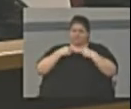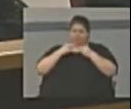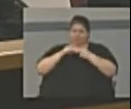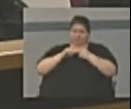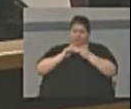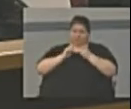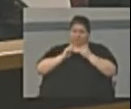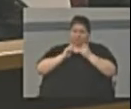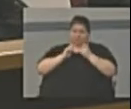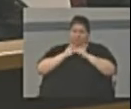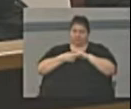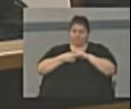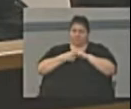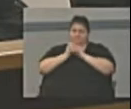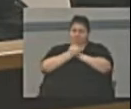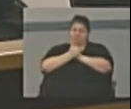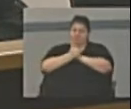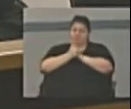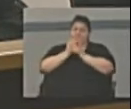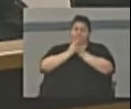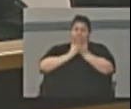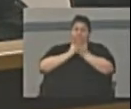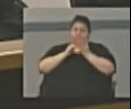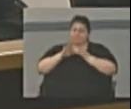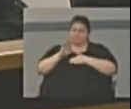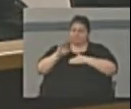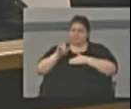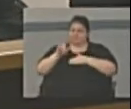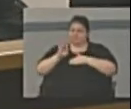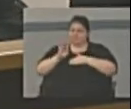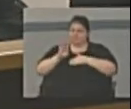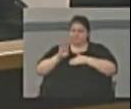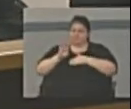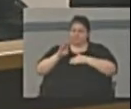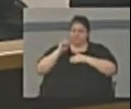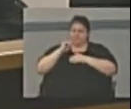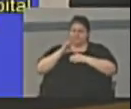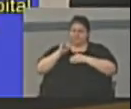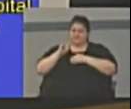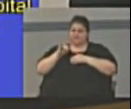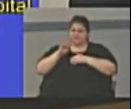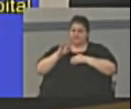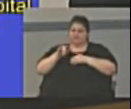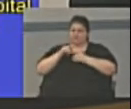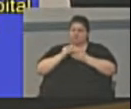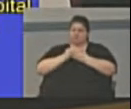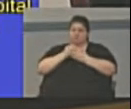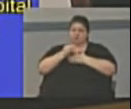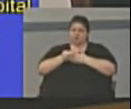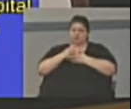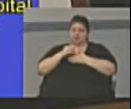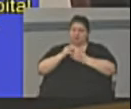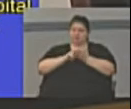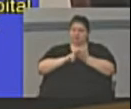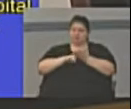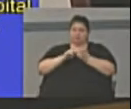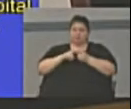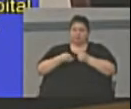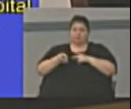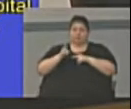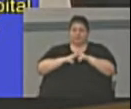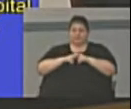section 524 of the charter of the city of Laurel entitled Purchases and Contracts to raise the amount of